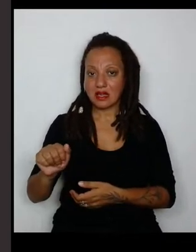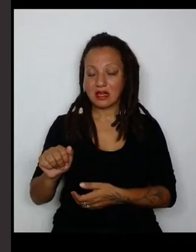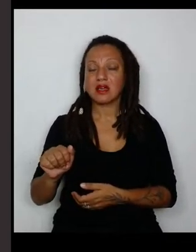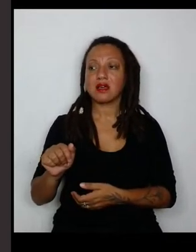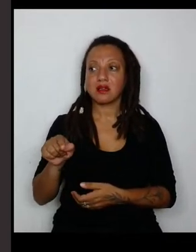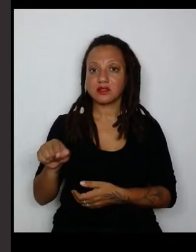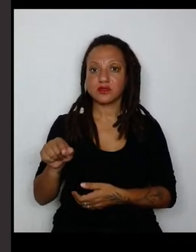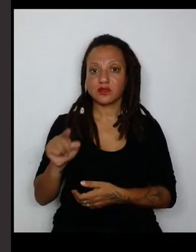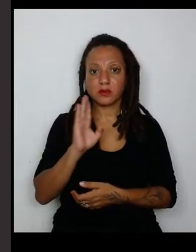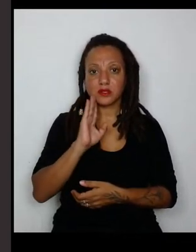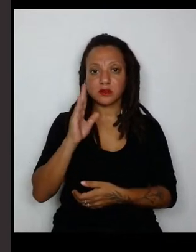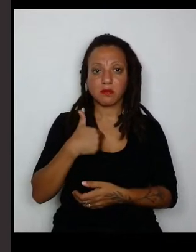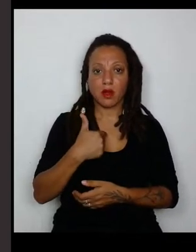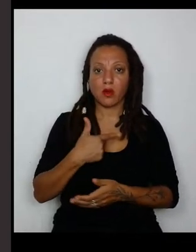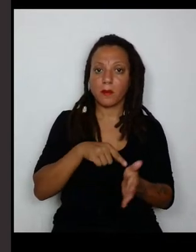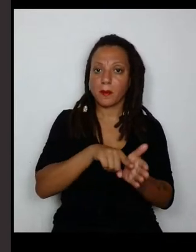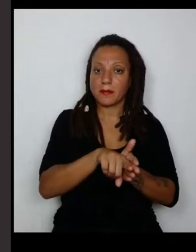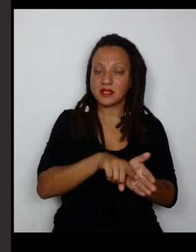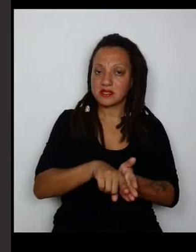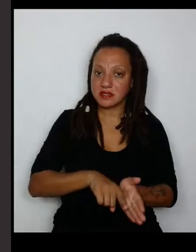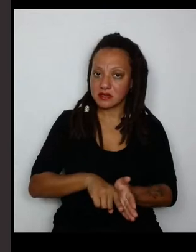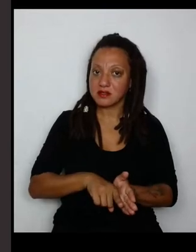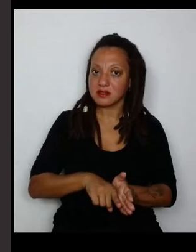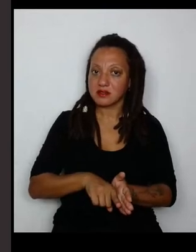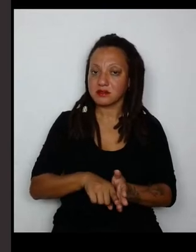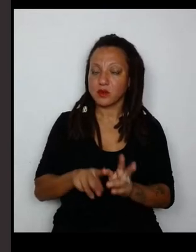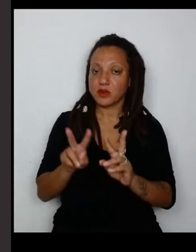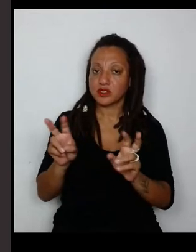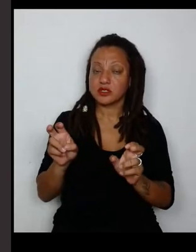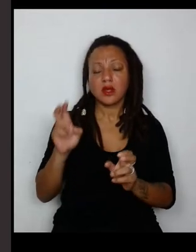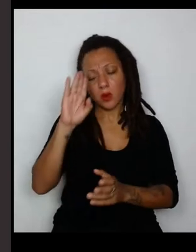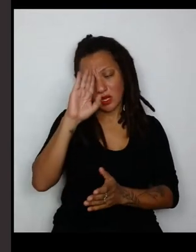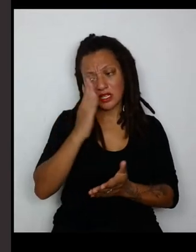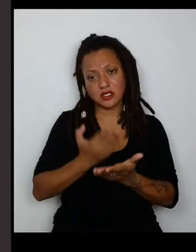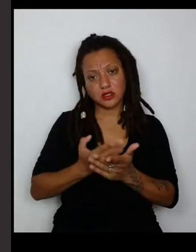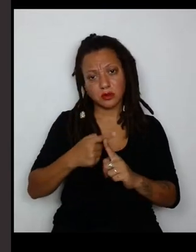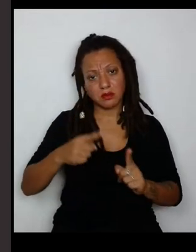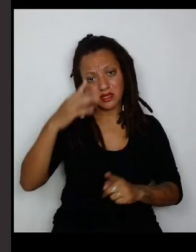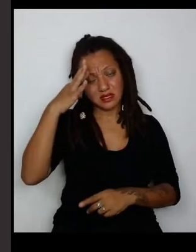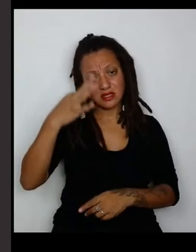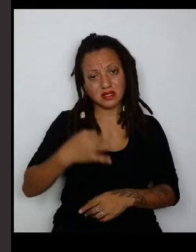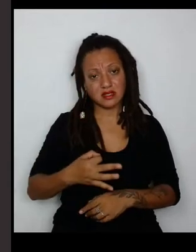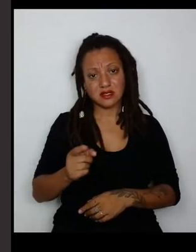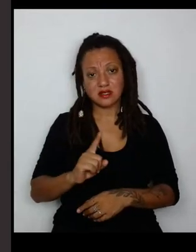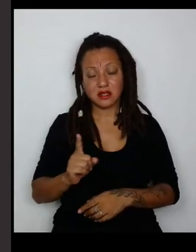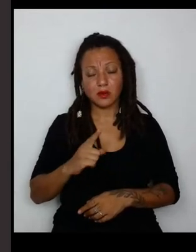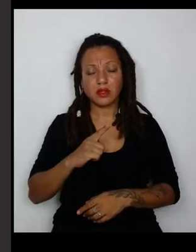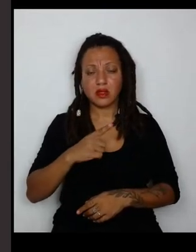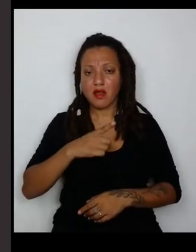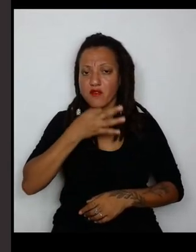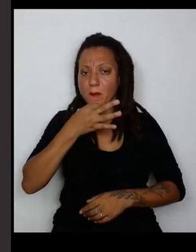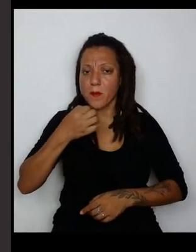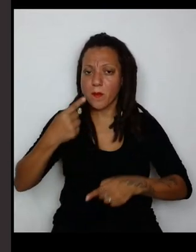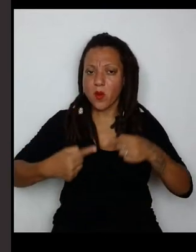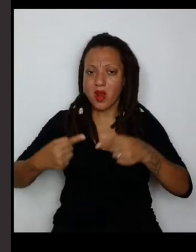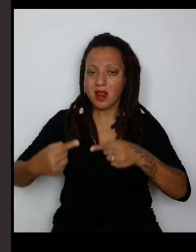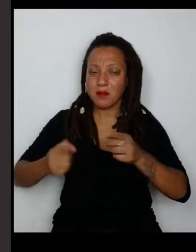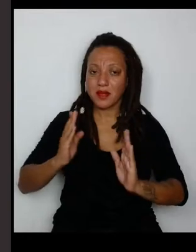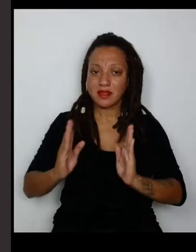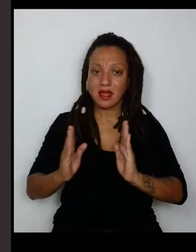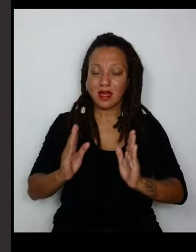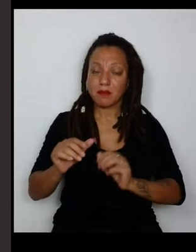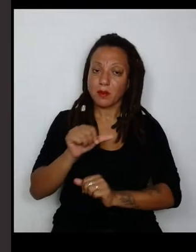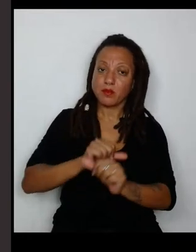sure that going against skirt and the controversy generated changed the character the debate about the artist but not necessarily for the better